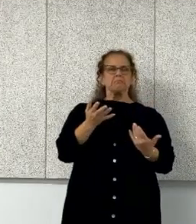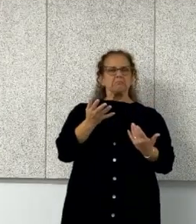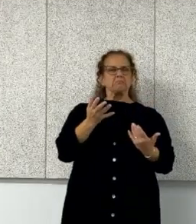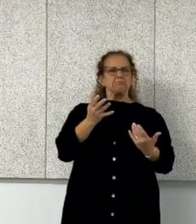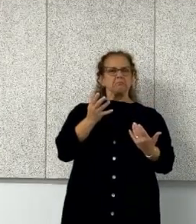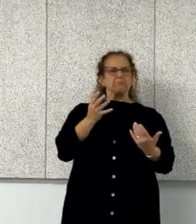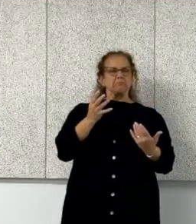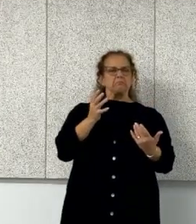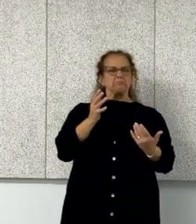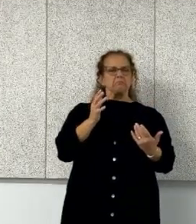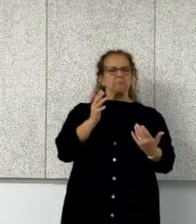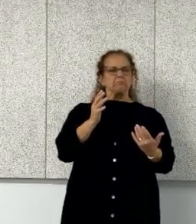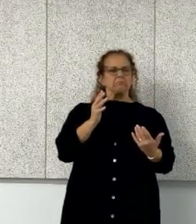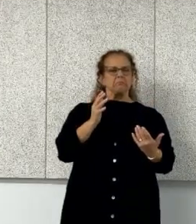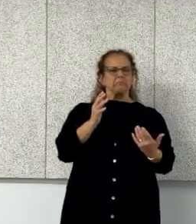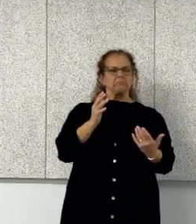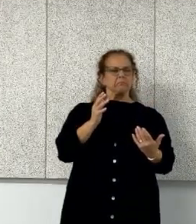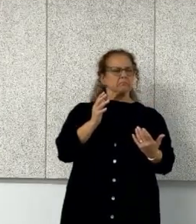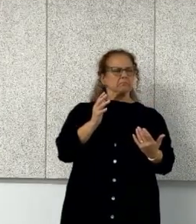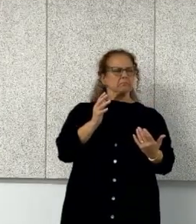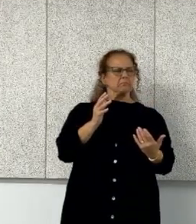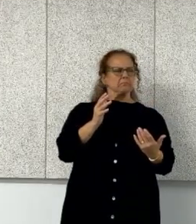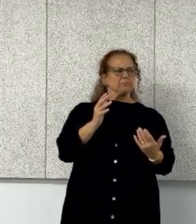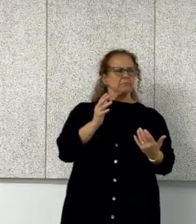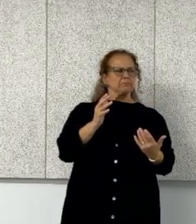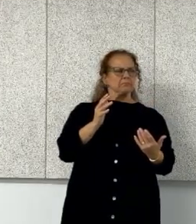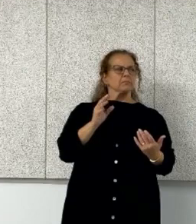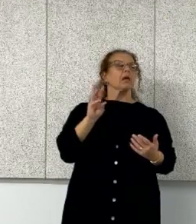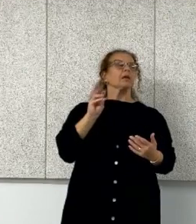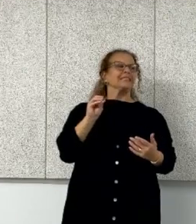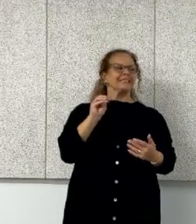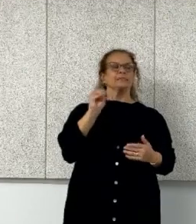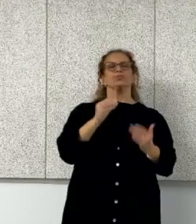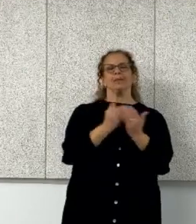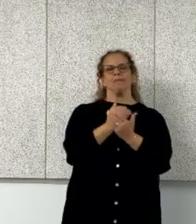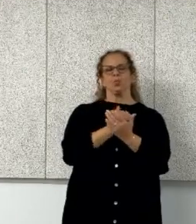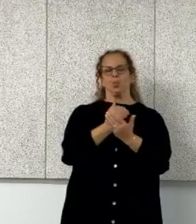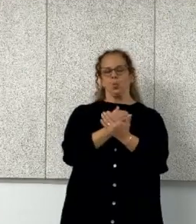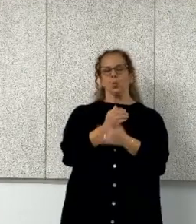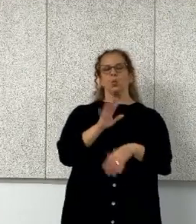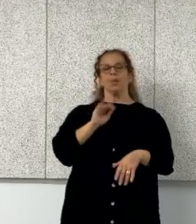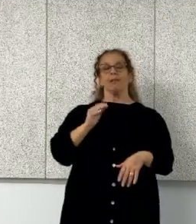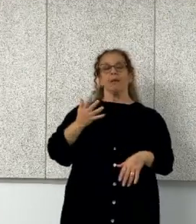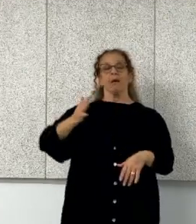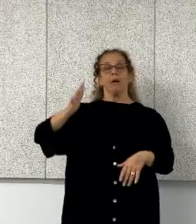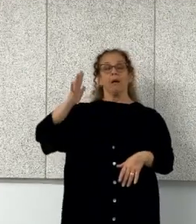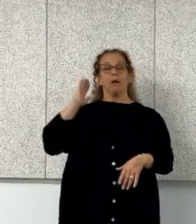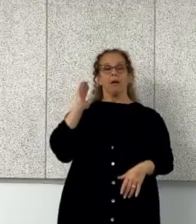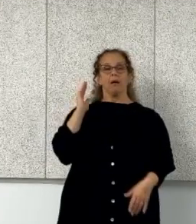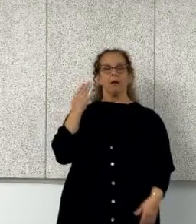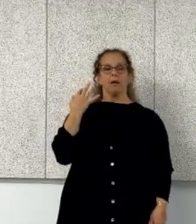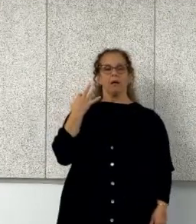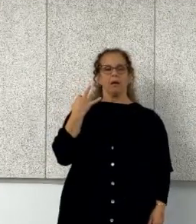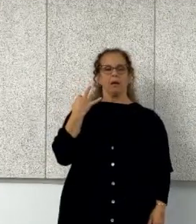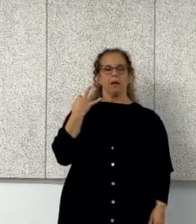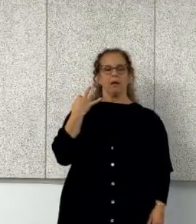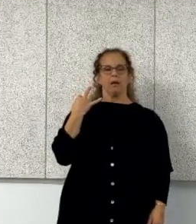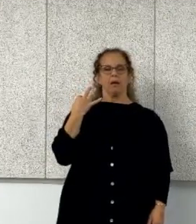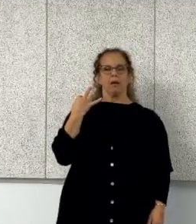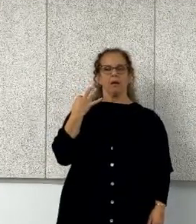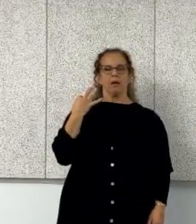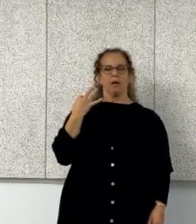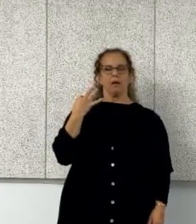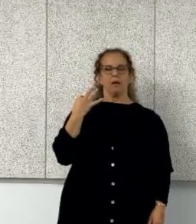file. And then looking at paid house, going back to 18-19, so the last full pre-pandemic